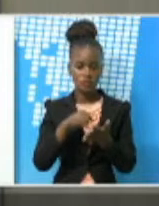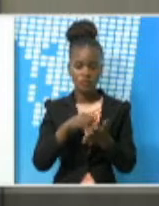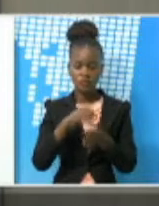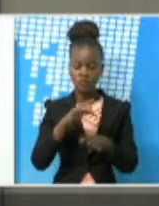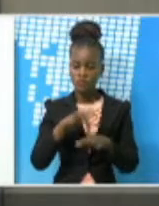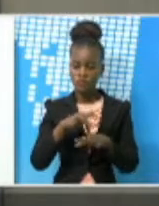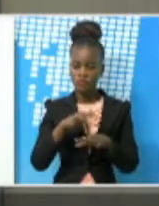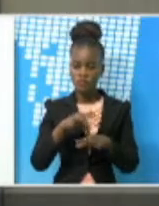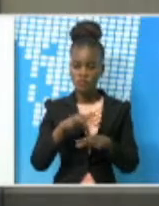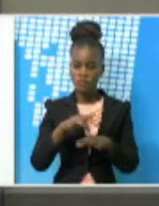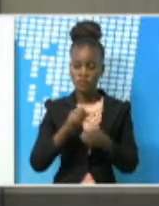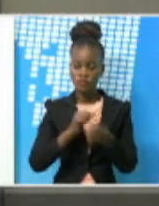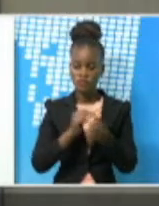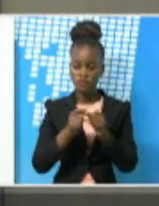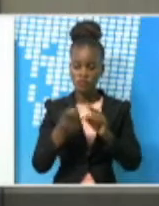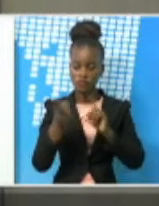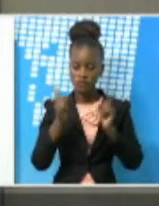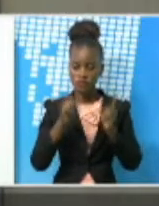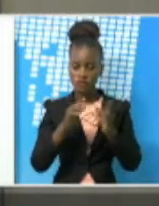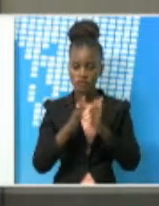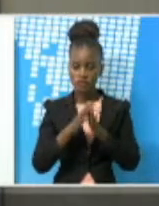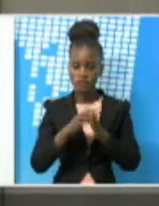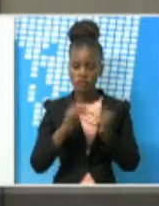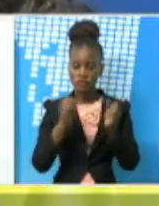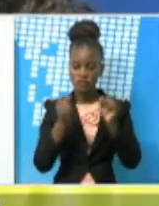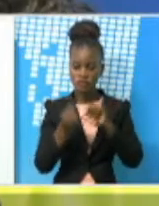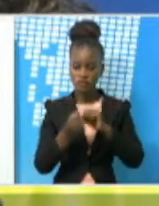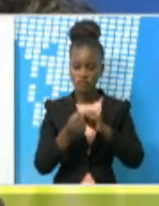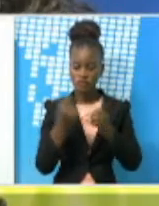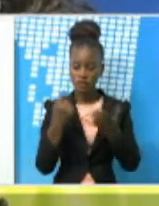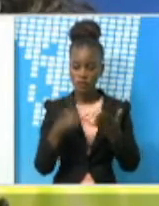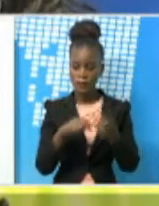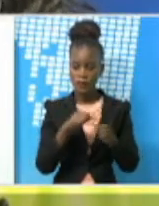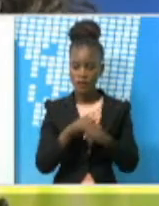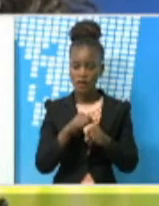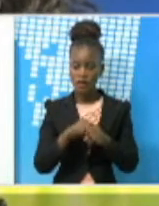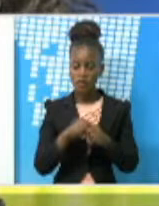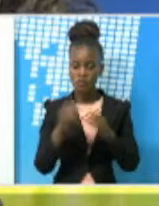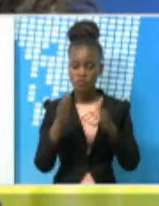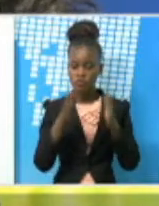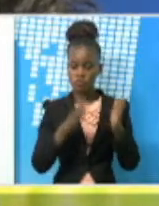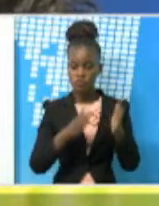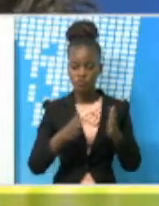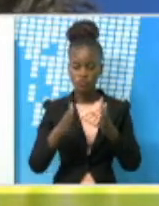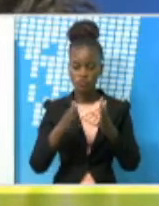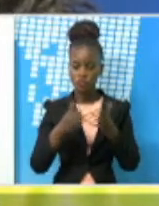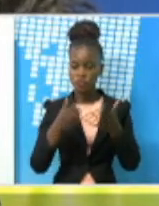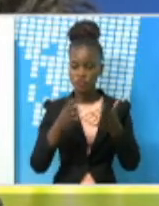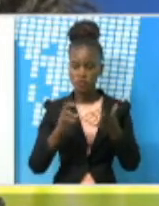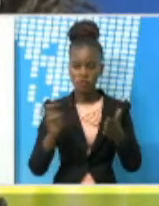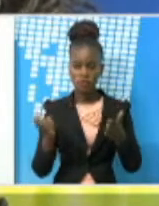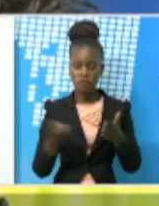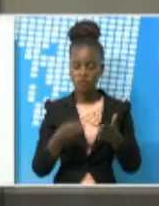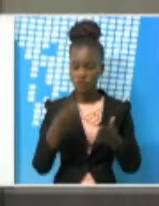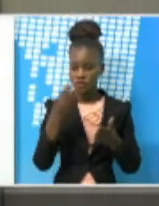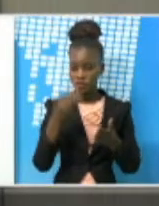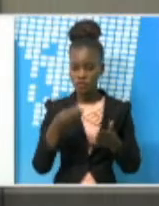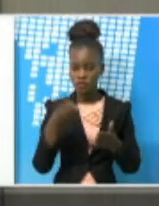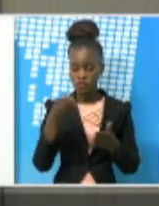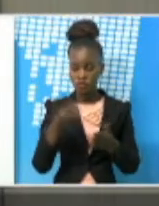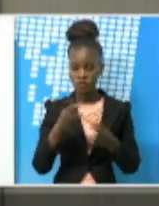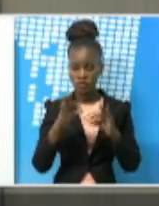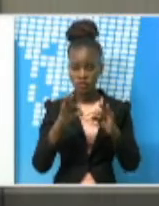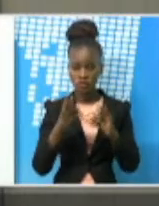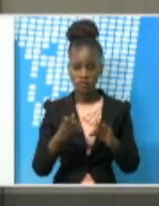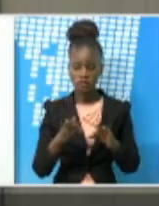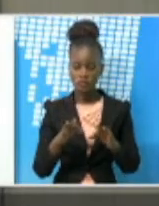we comply and we are transparent in what we do. How I position myself It's just ensuring that you do the right things at